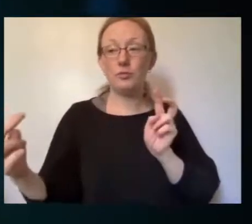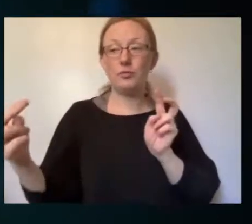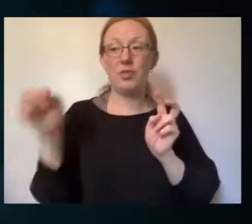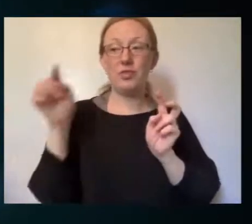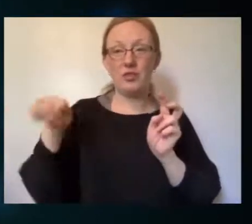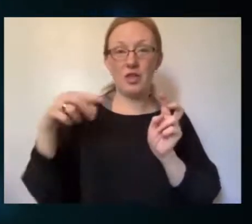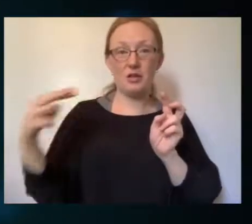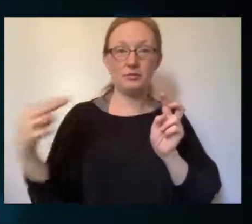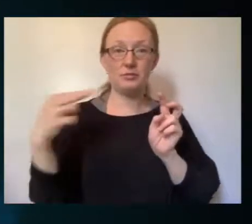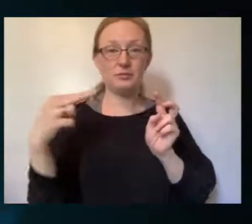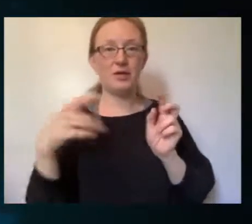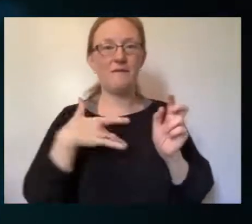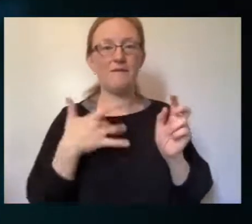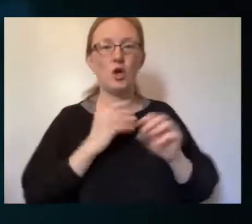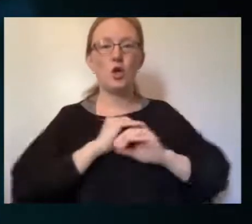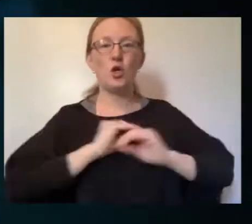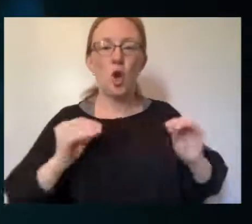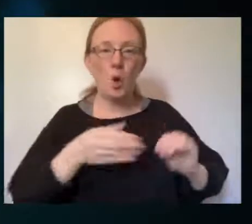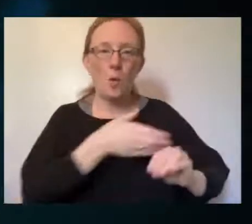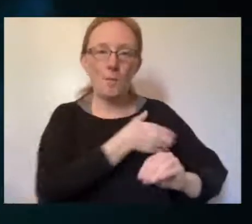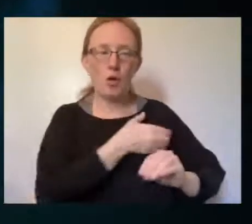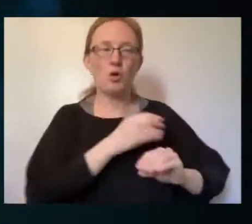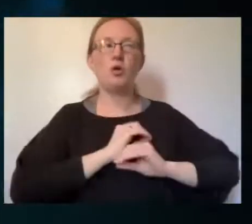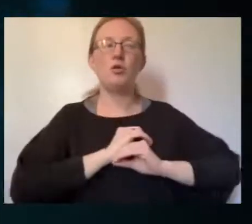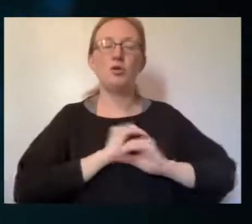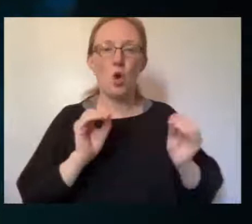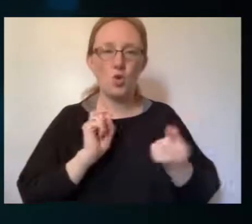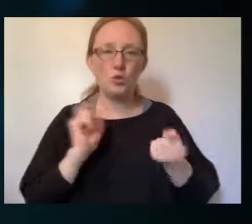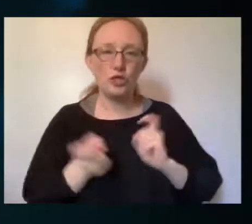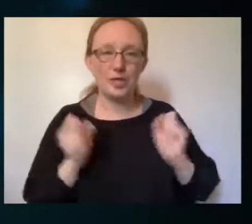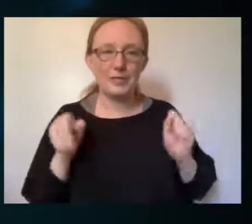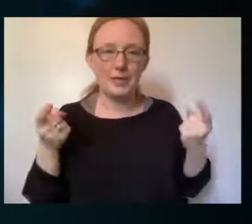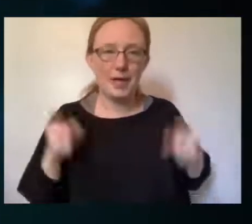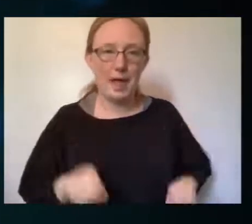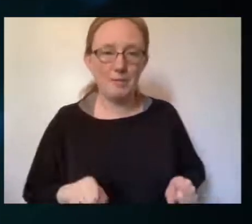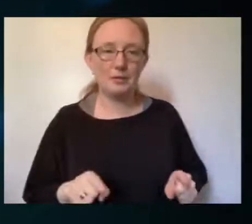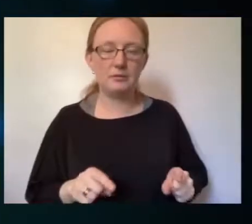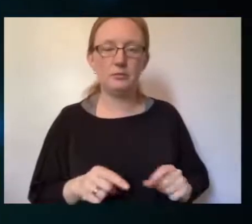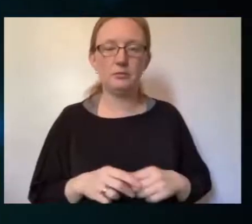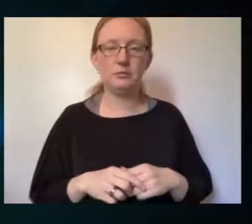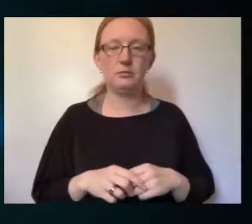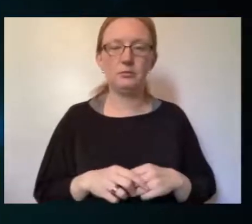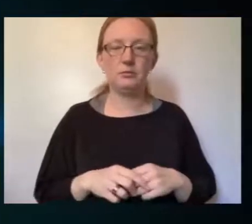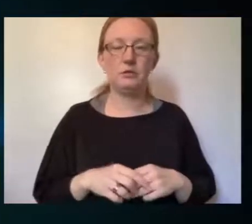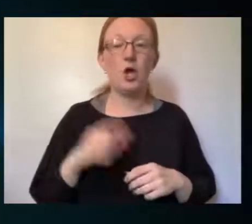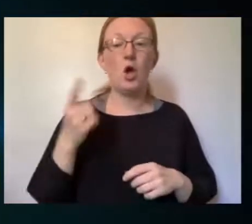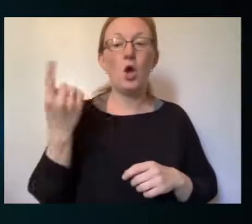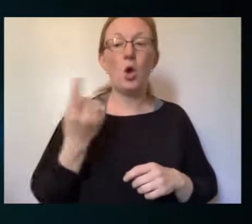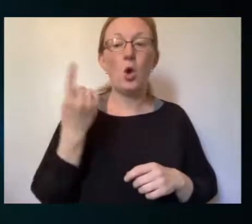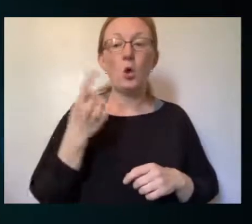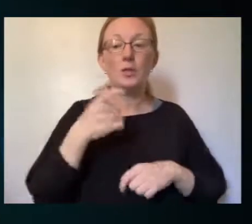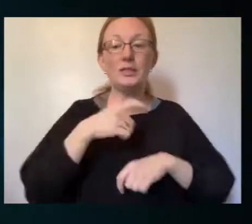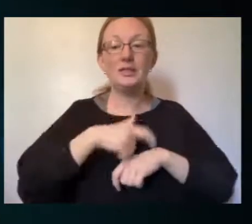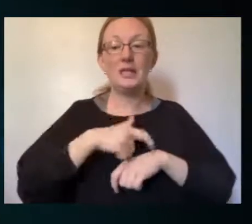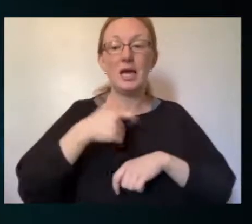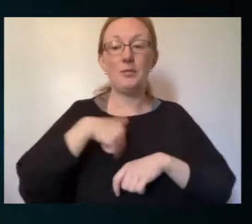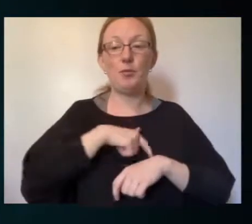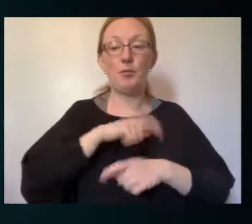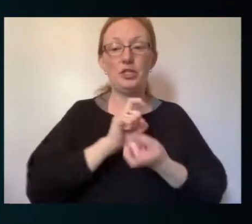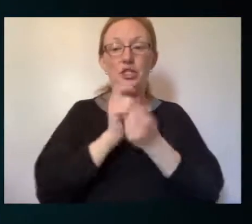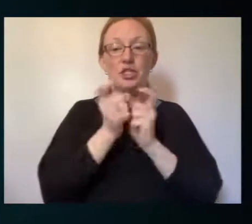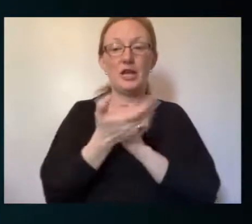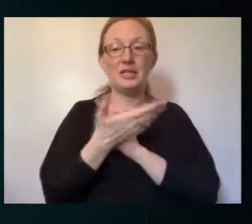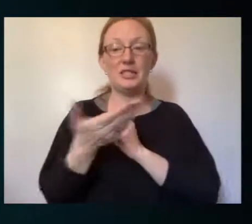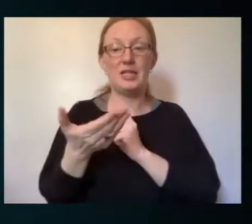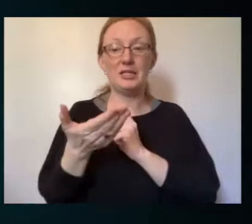have virtually no power to make changes, and that the only times we change things at the level